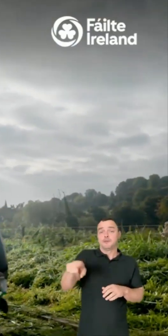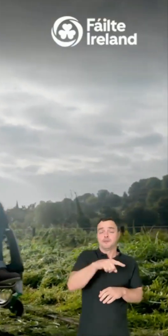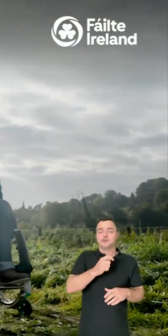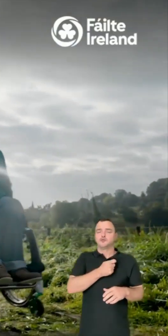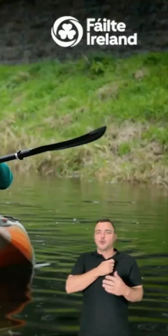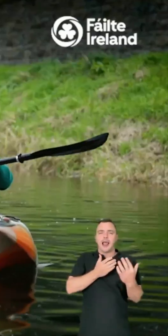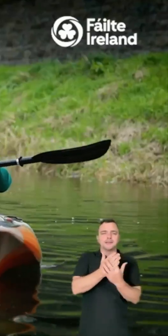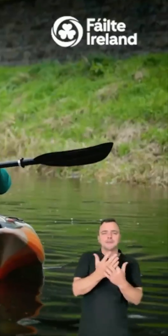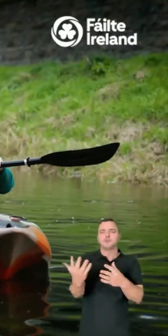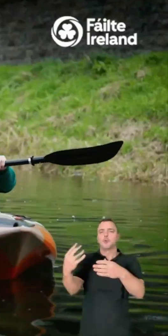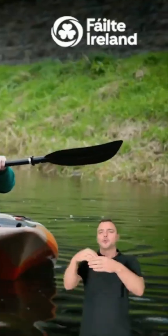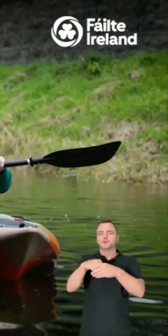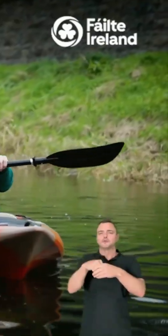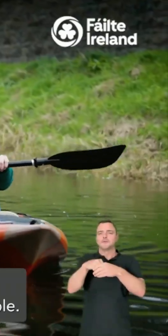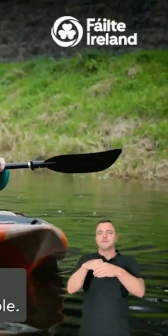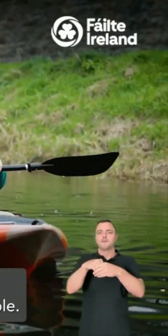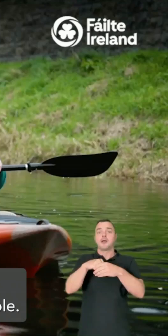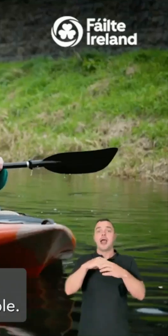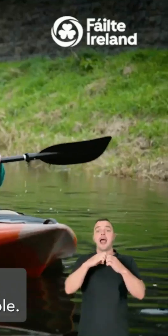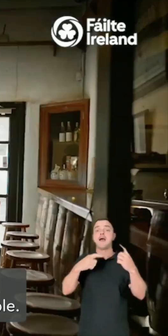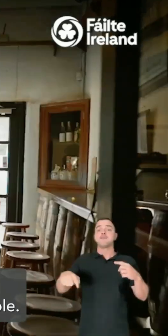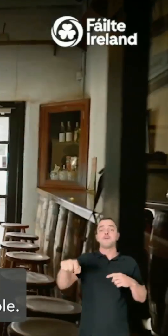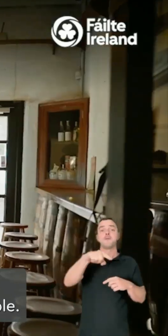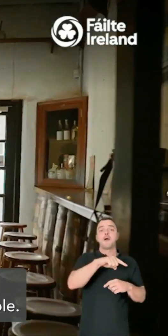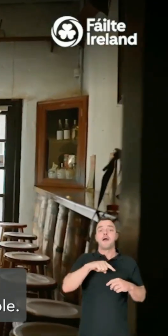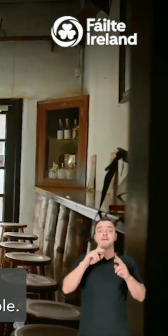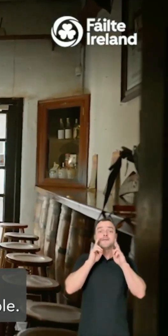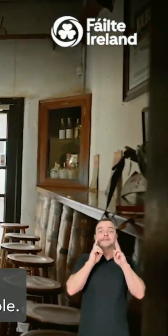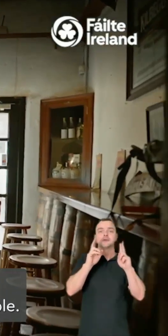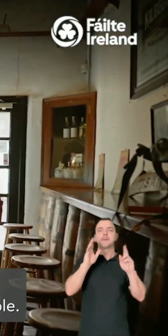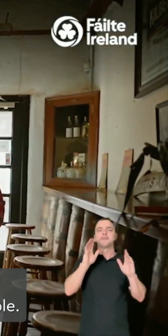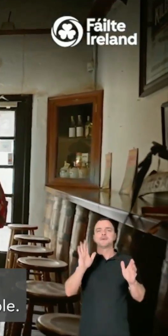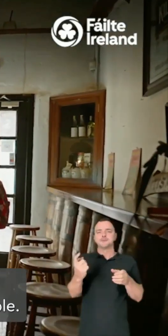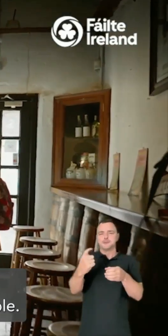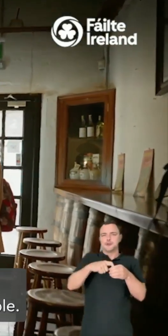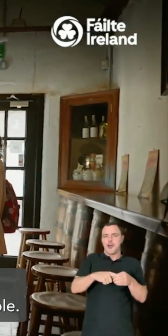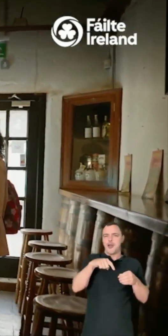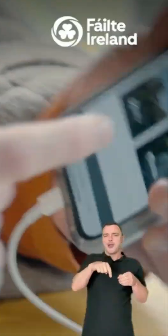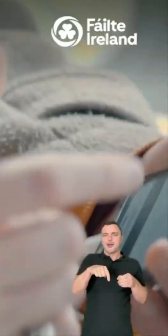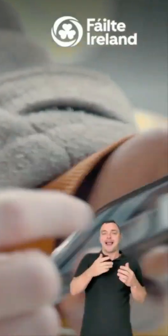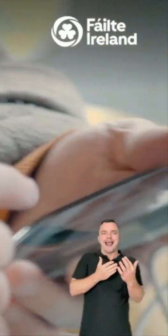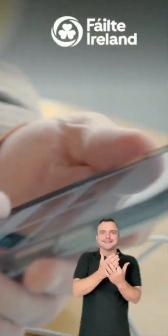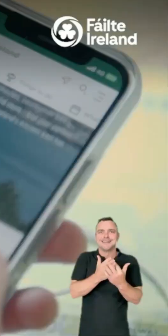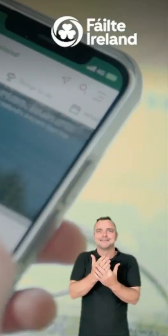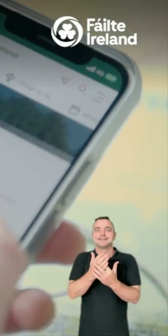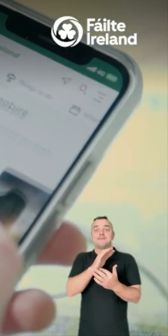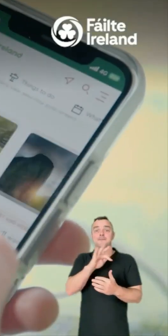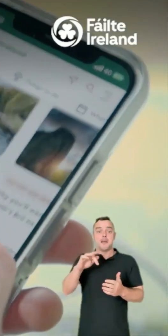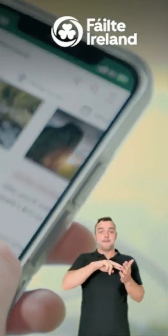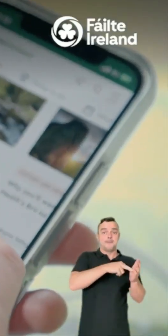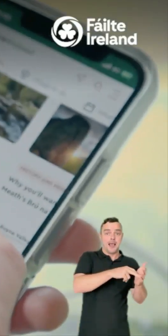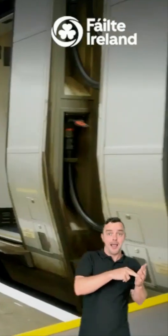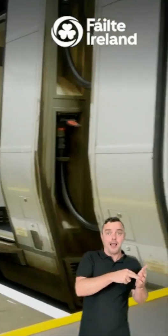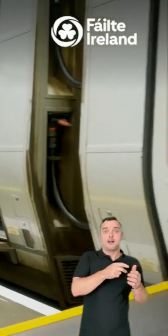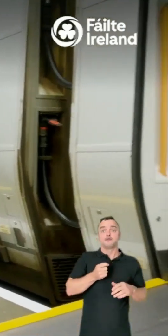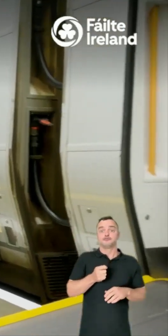accessible and inclusive tourism experience, every part of the visitor journey must be joined up and accessible. From planning a